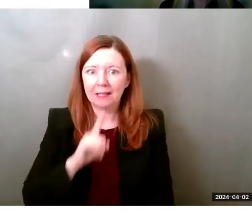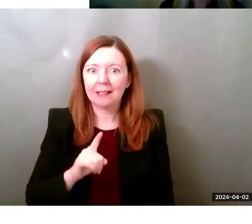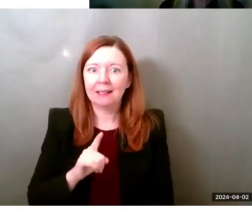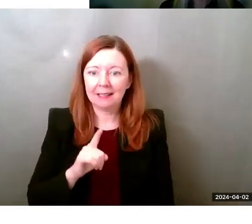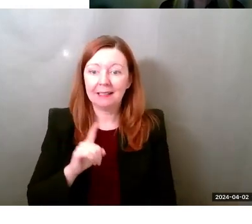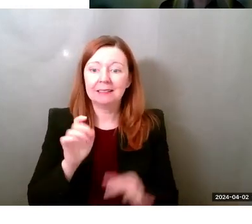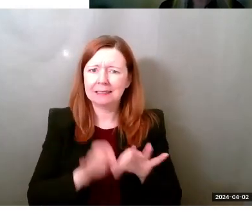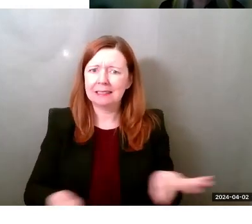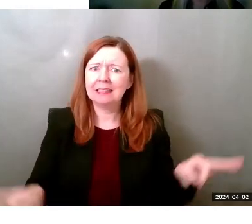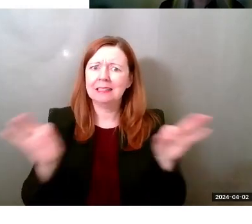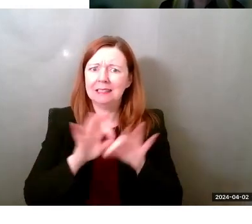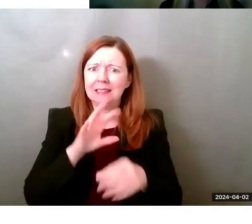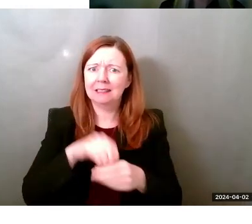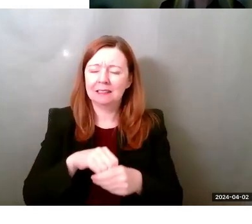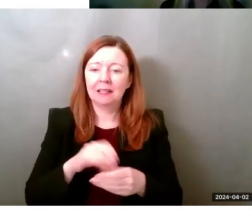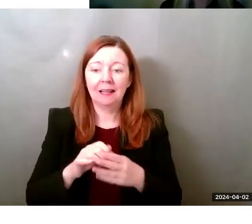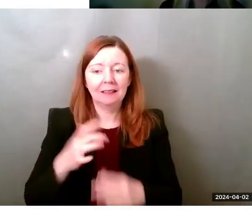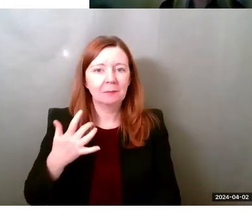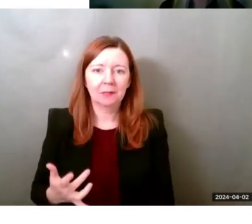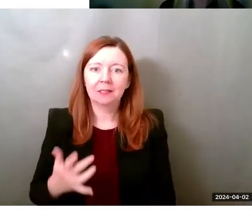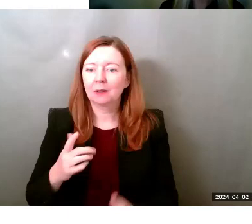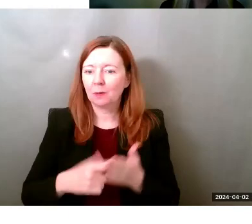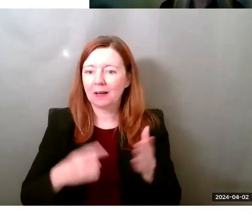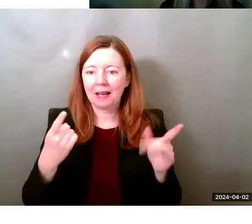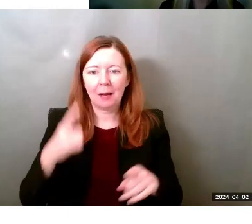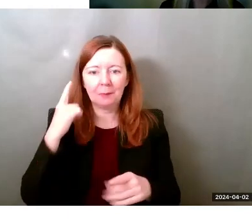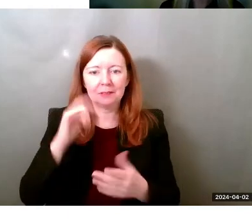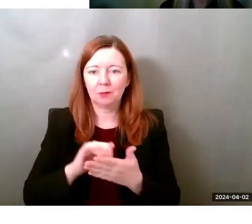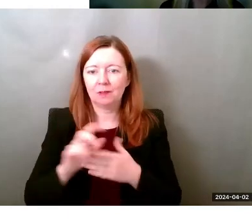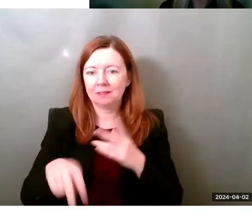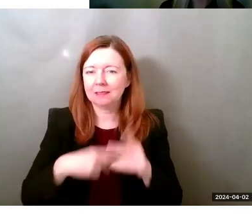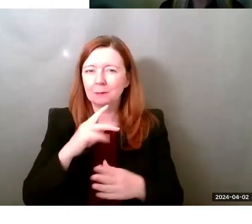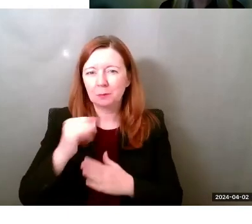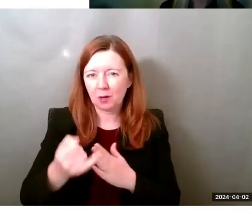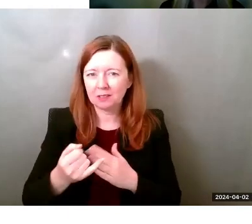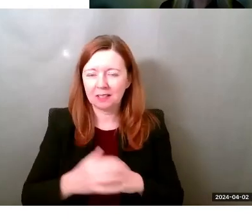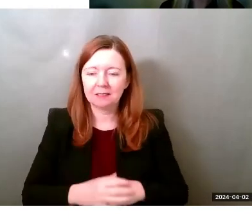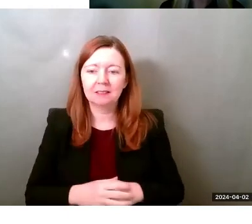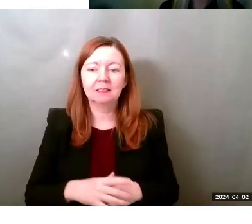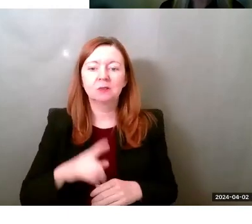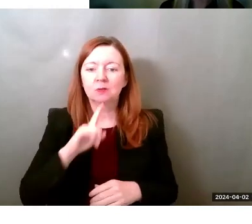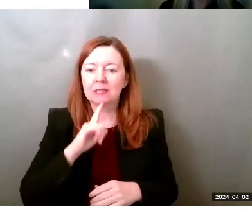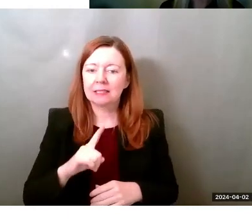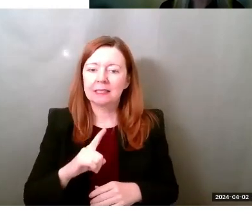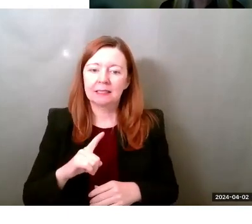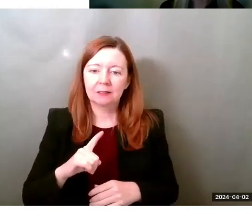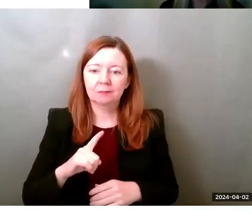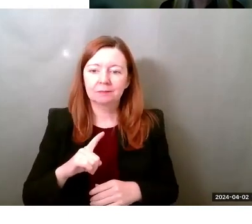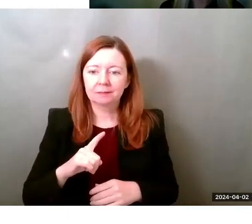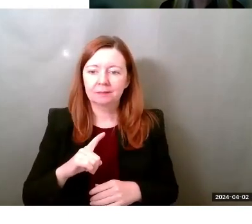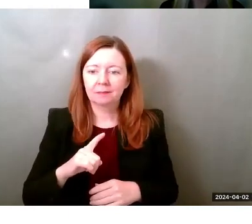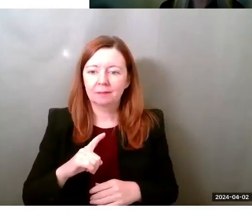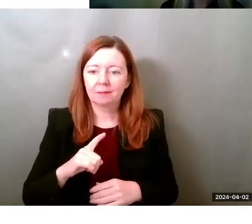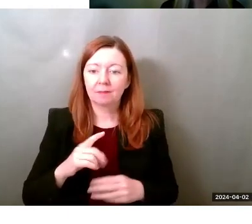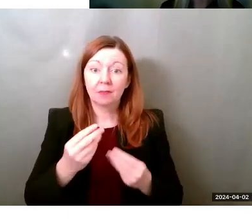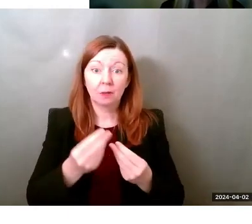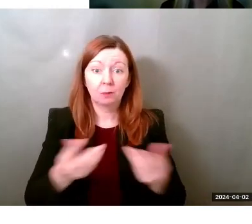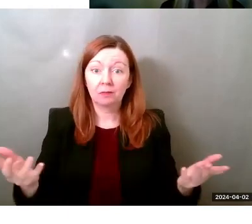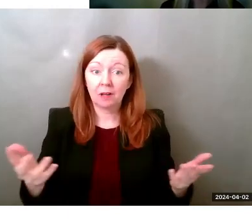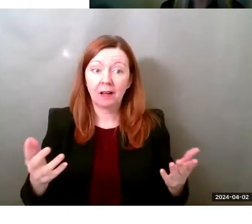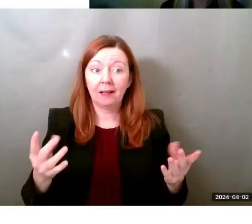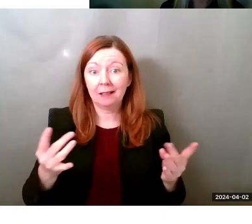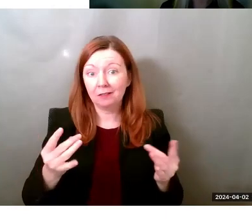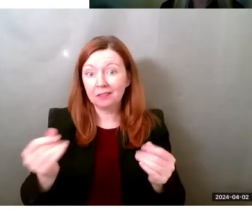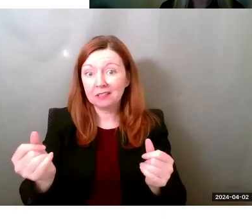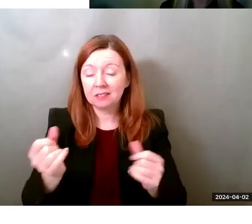to be key in all this. And that's typically what's done for these types of projects to really provide the